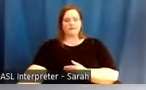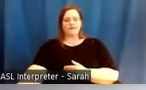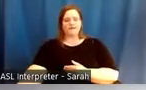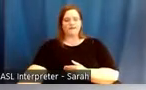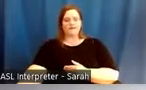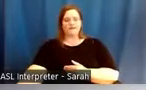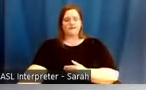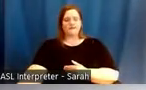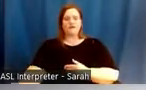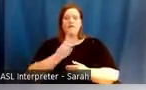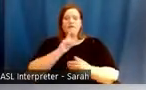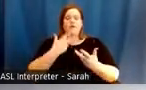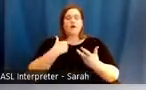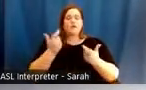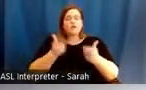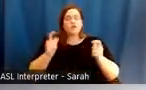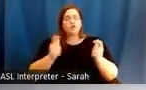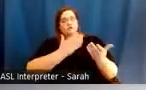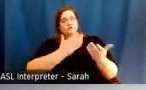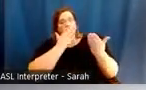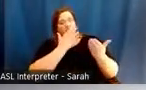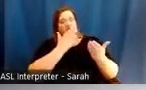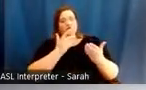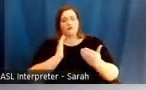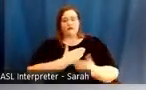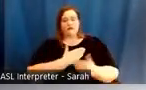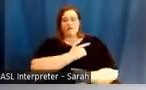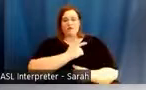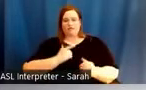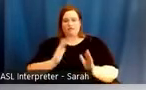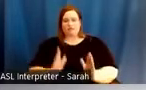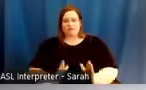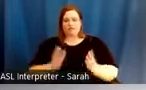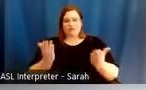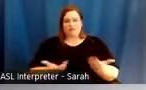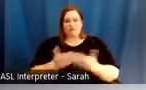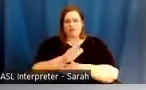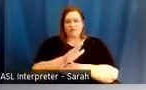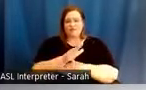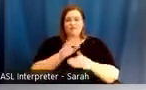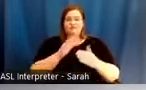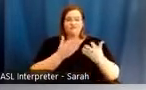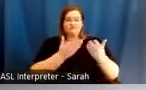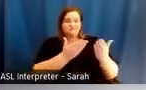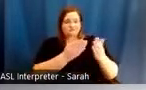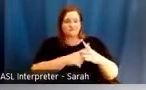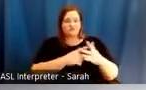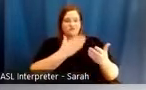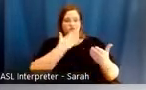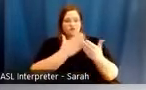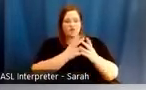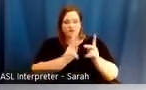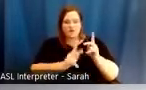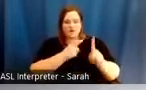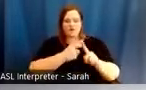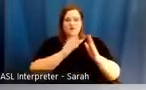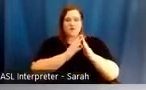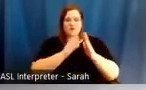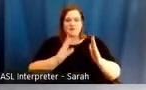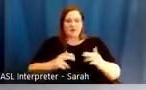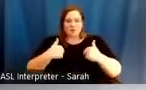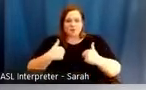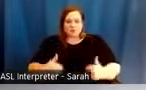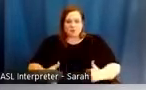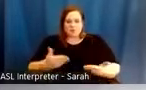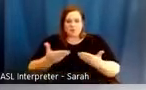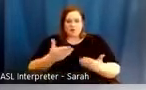our legislators who are here with us this evening, starting with the good folks from the House Human Services